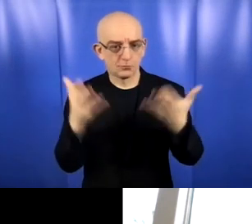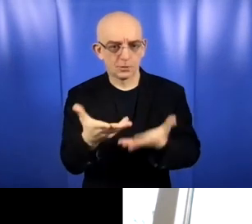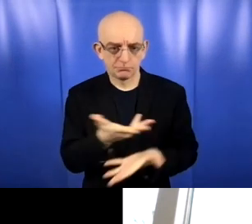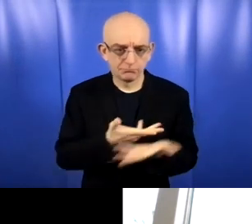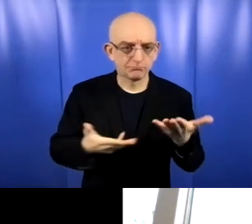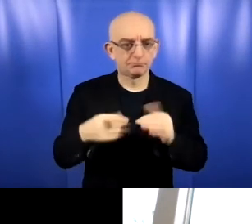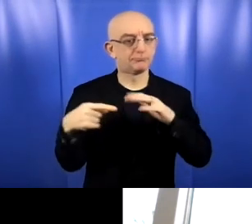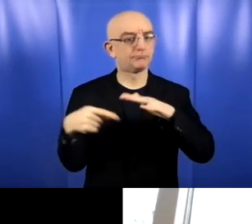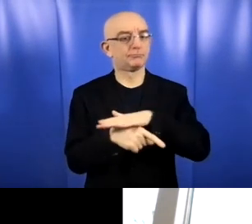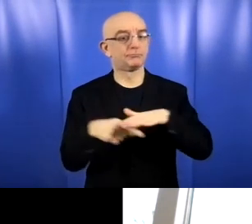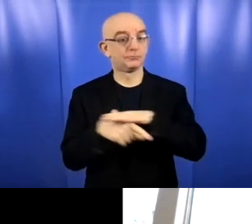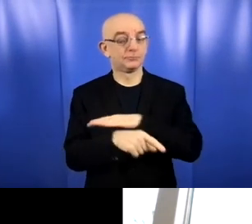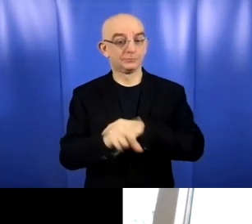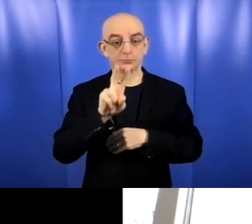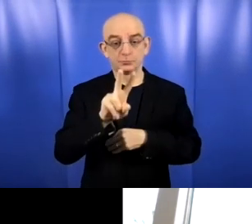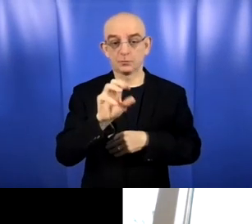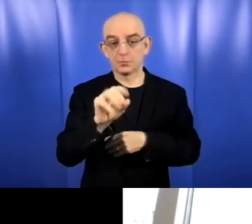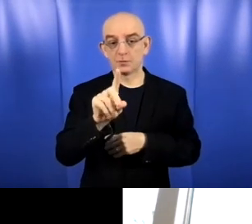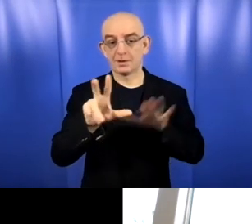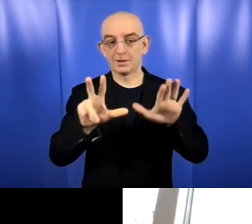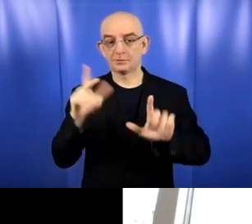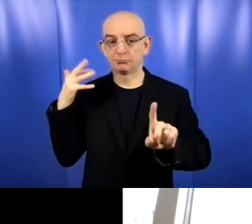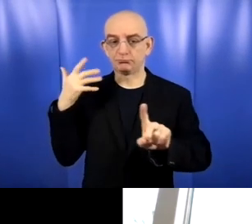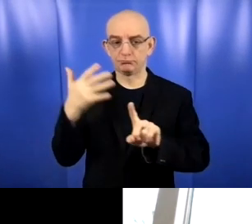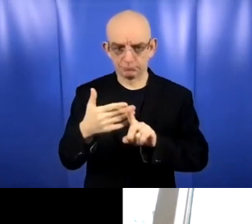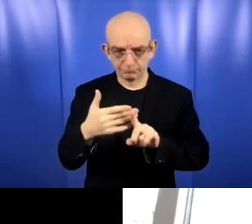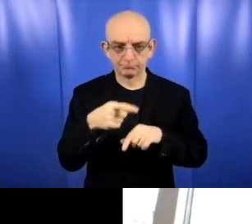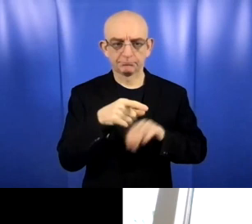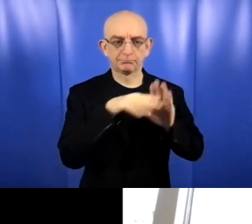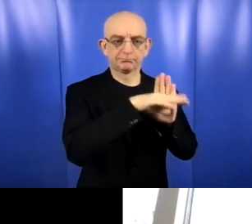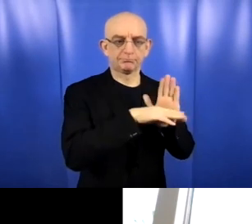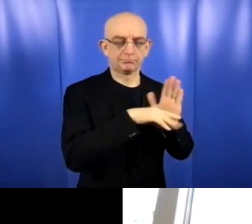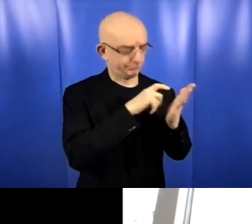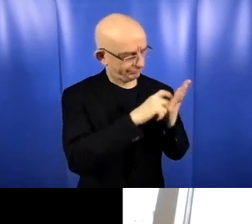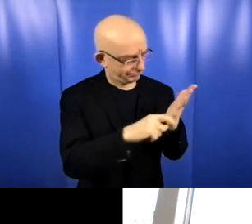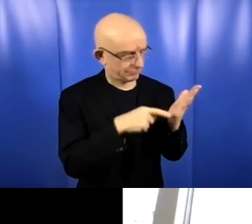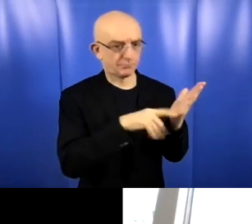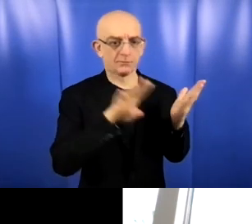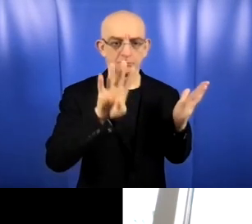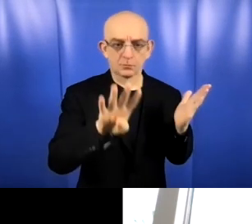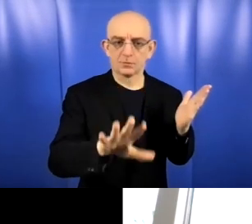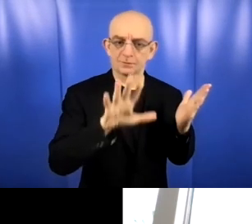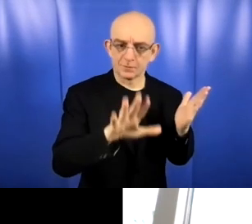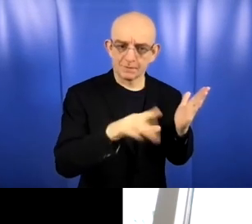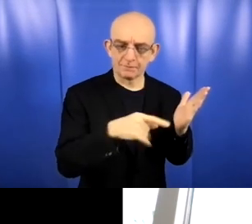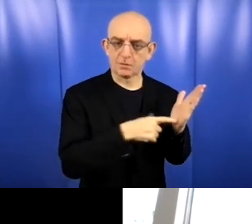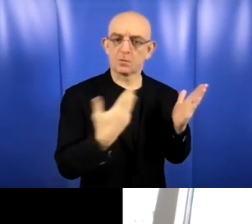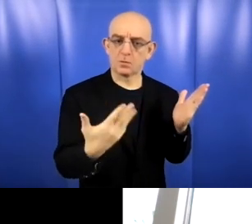this document is not legally binding, but it goes on to talk about it representing the political